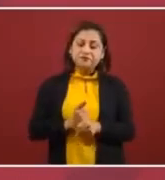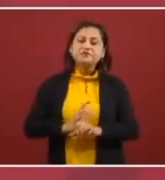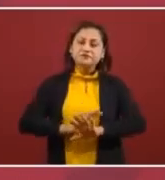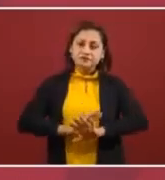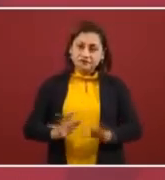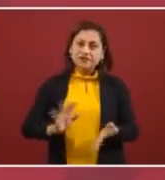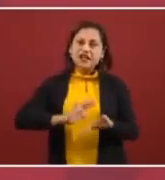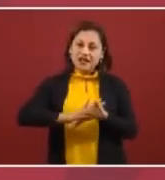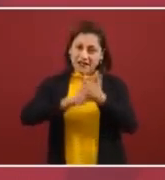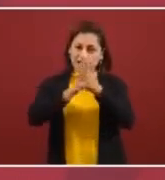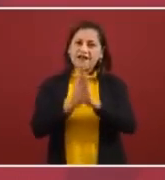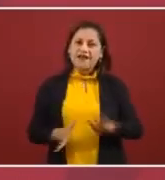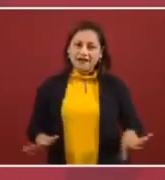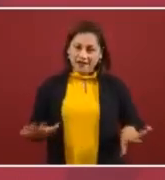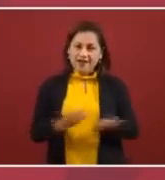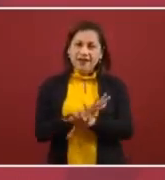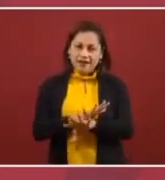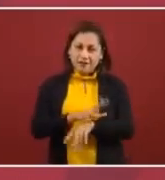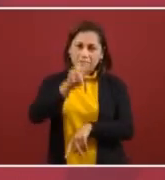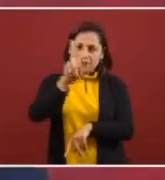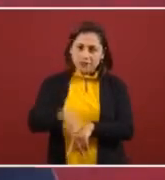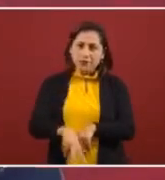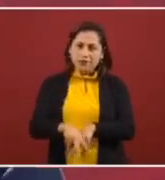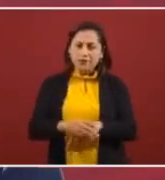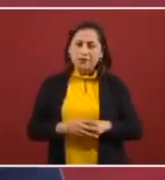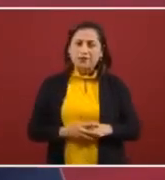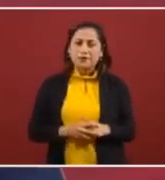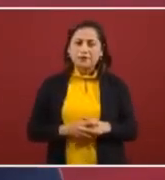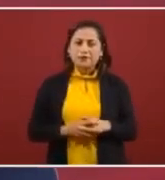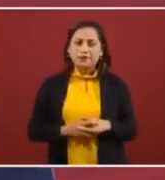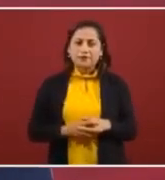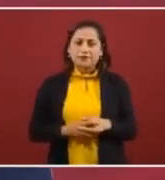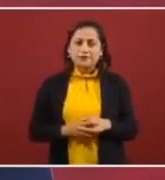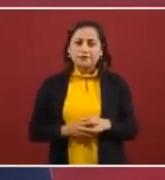change, a true change. And